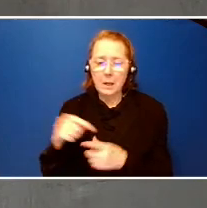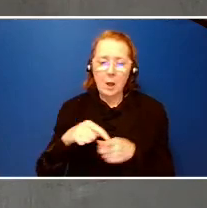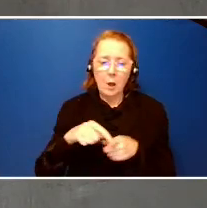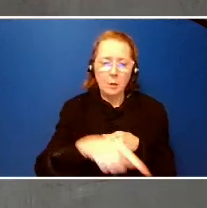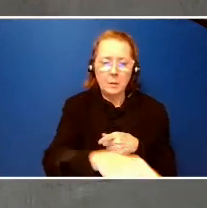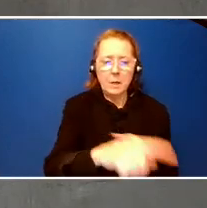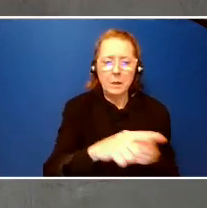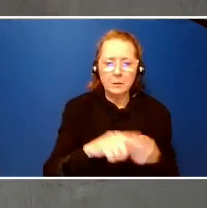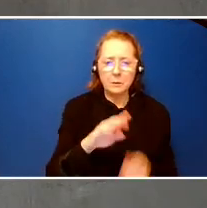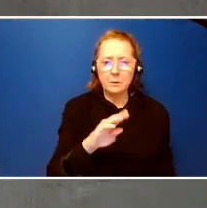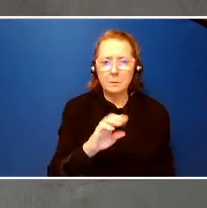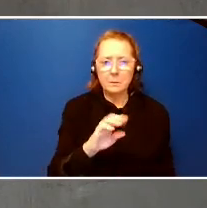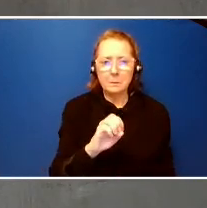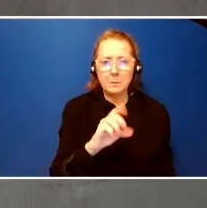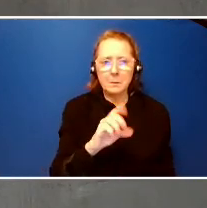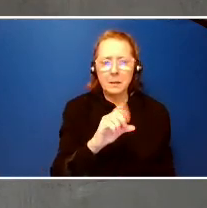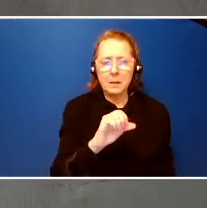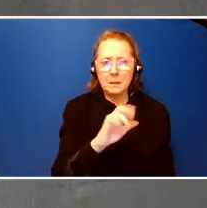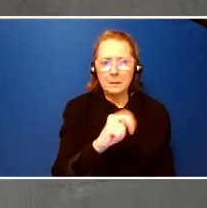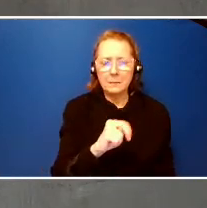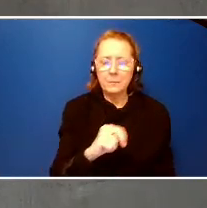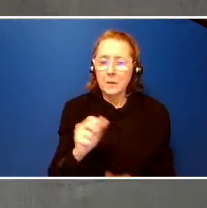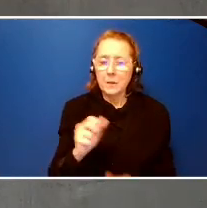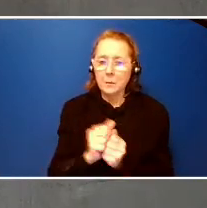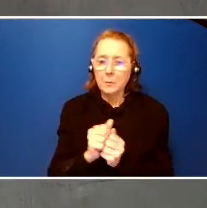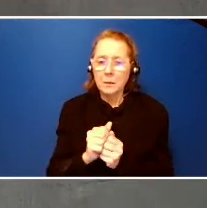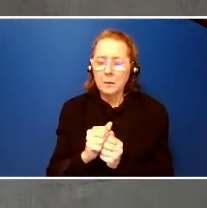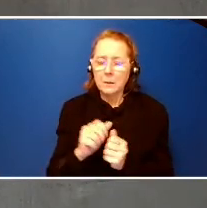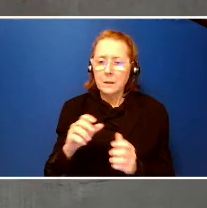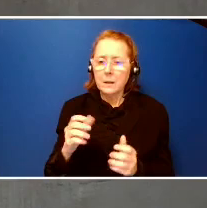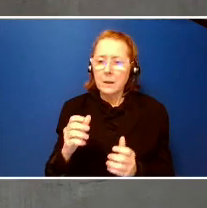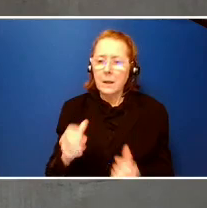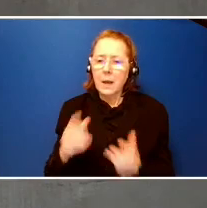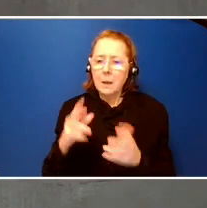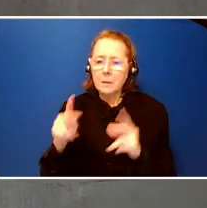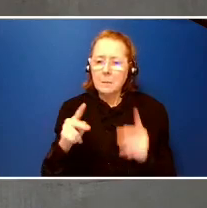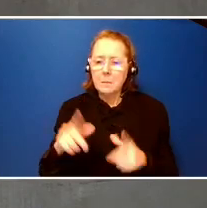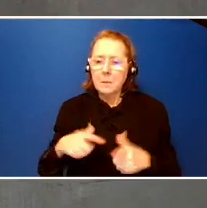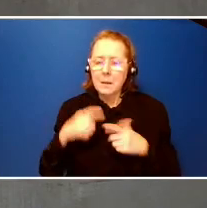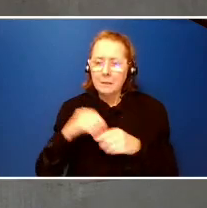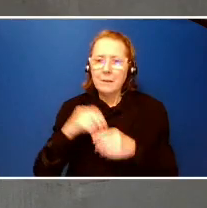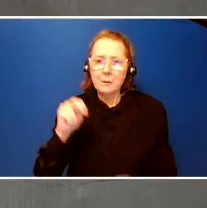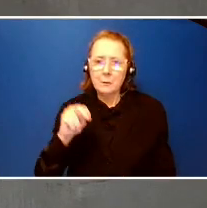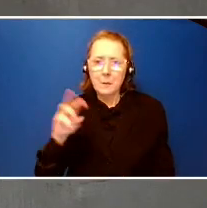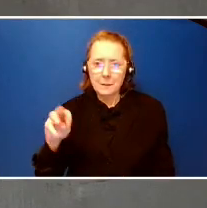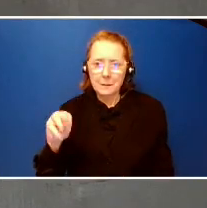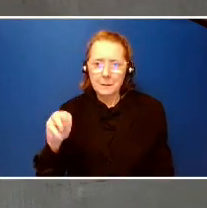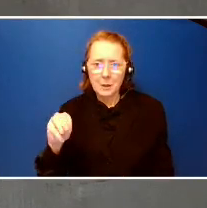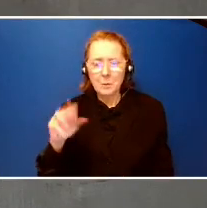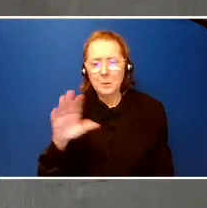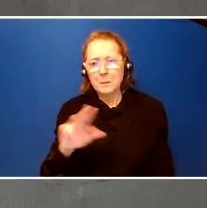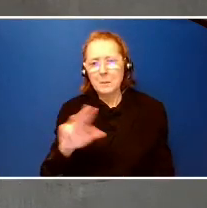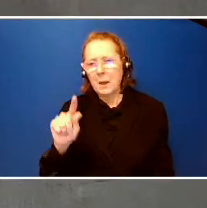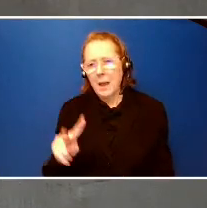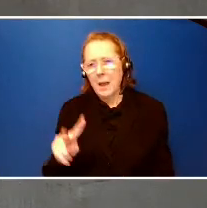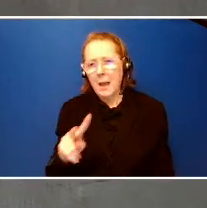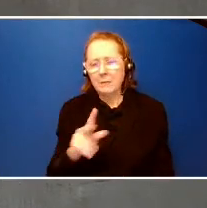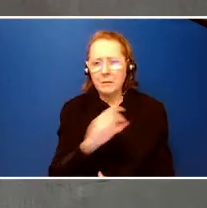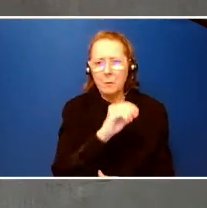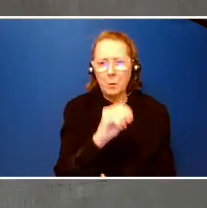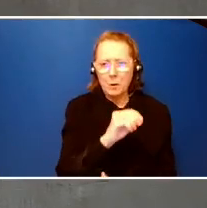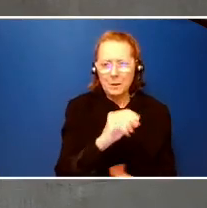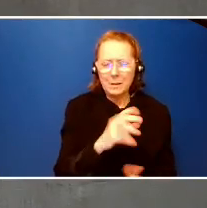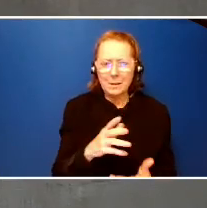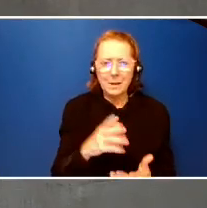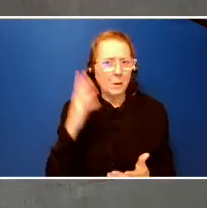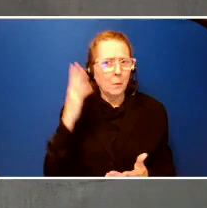It's with the population of New Mexico being about half what Oregon is, I'm not sure why we don't have that in here and why, but it